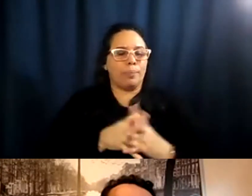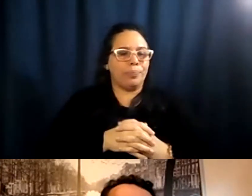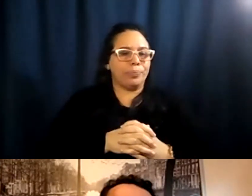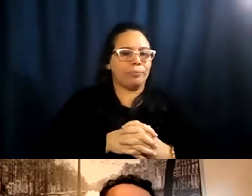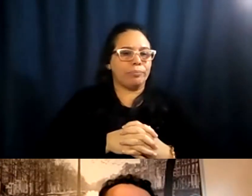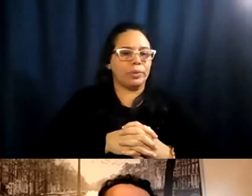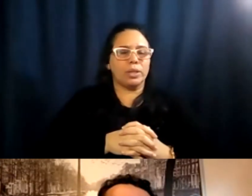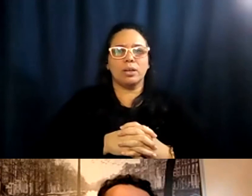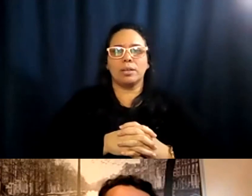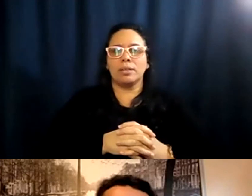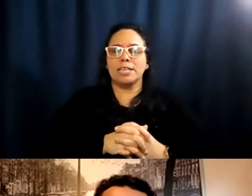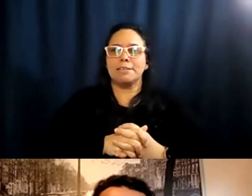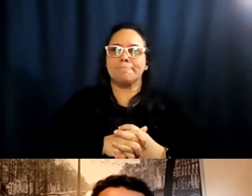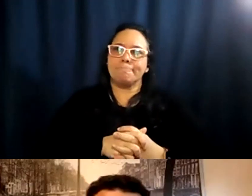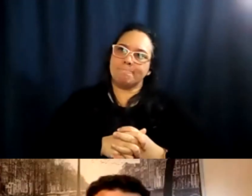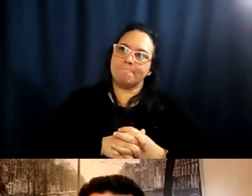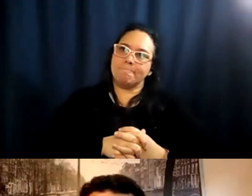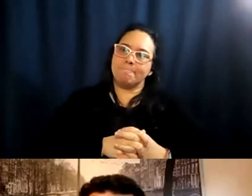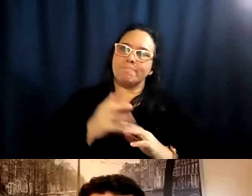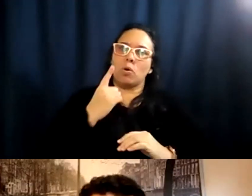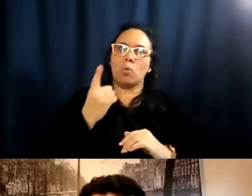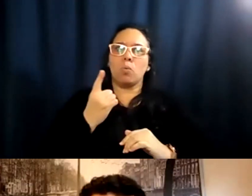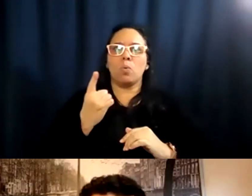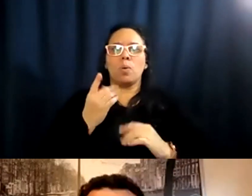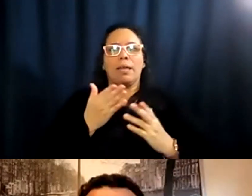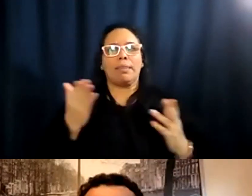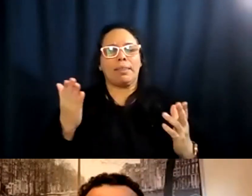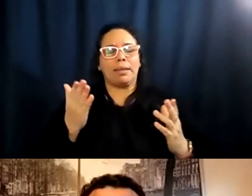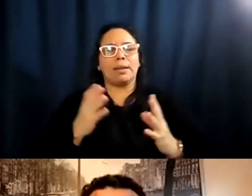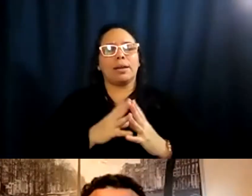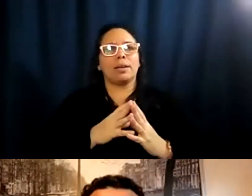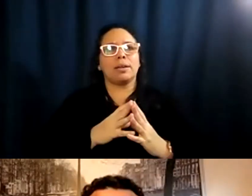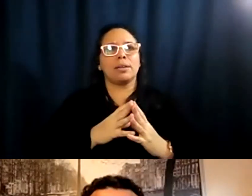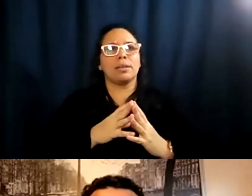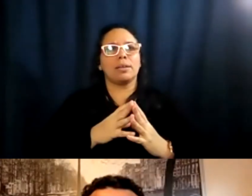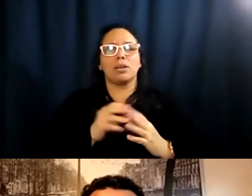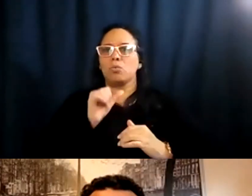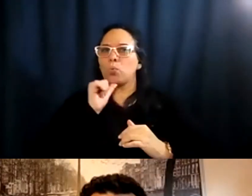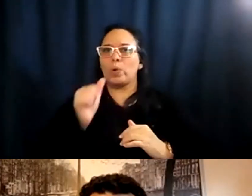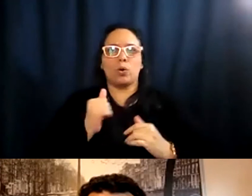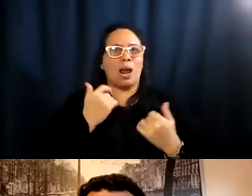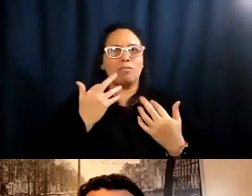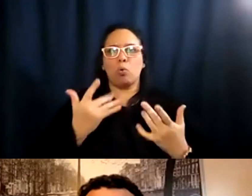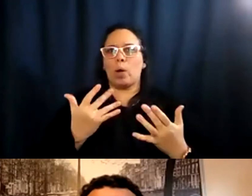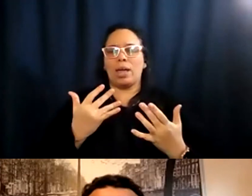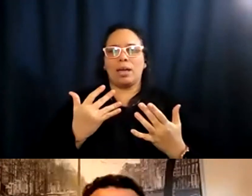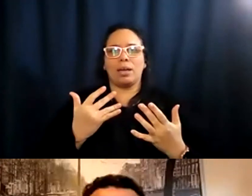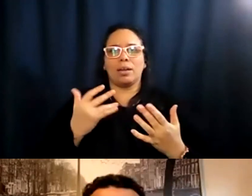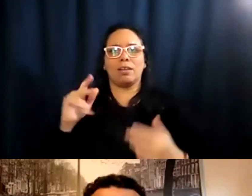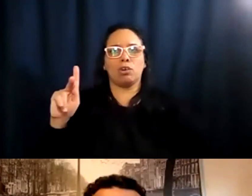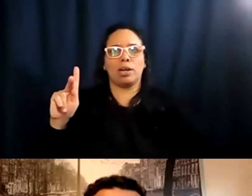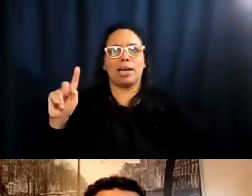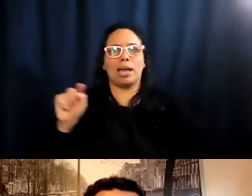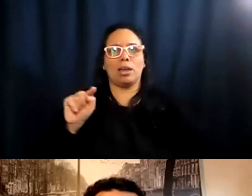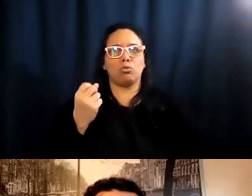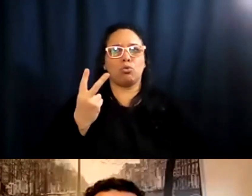might kind of think of and to think outside the box and to think radically on this is we don't have to wait for K to through 12, you know, public schools to